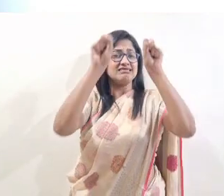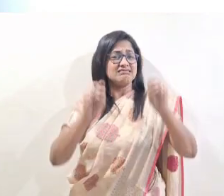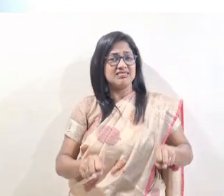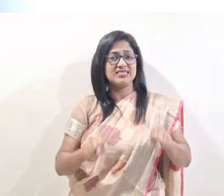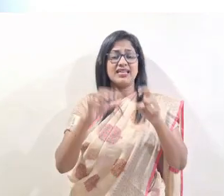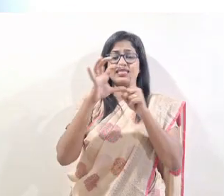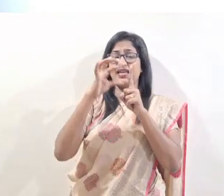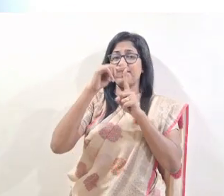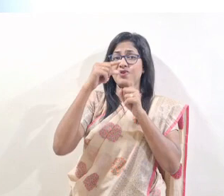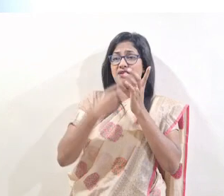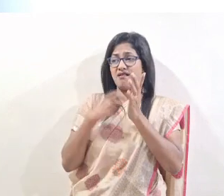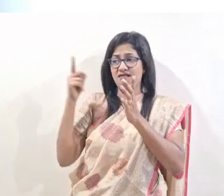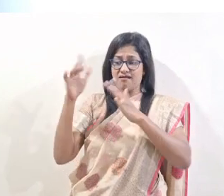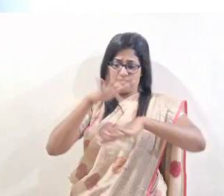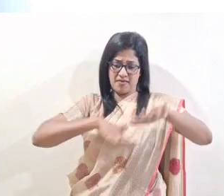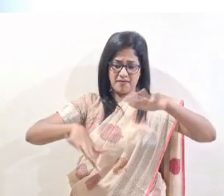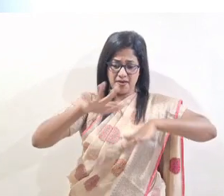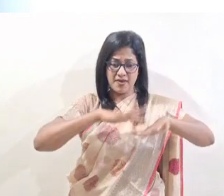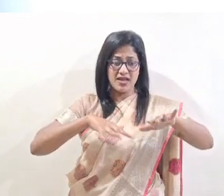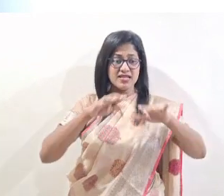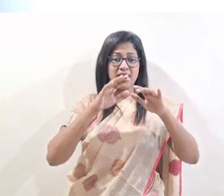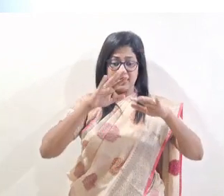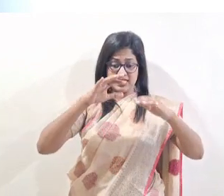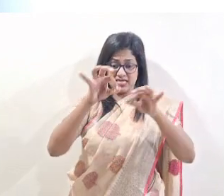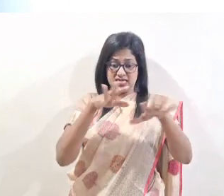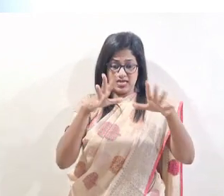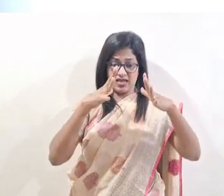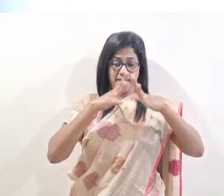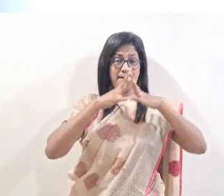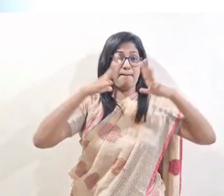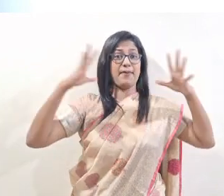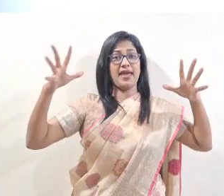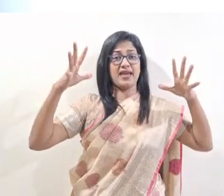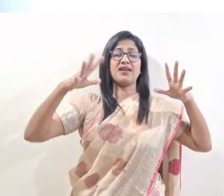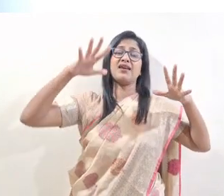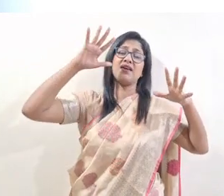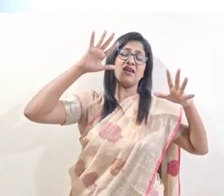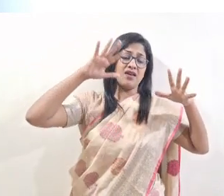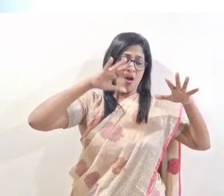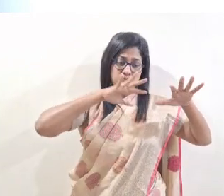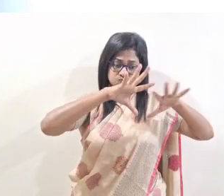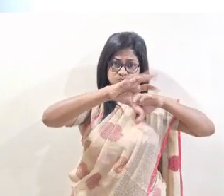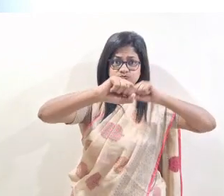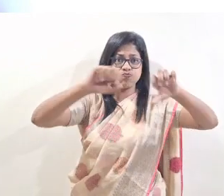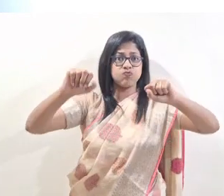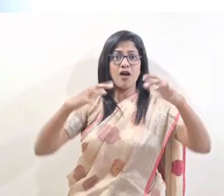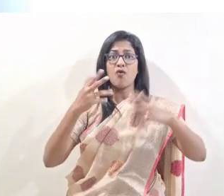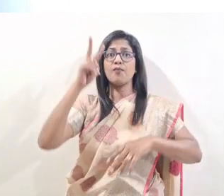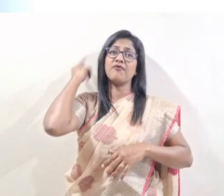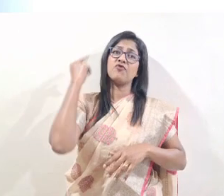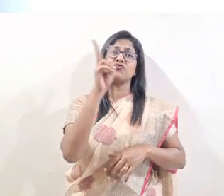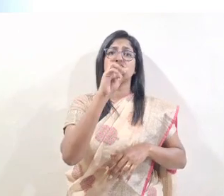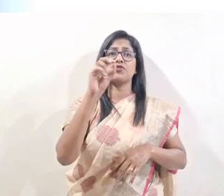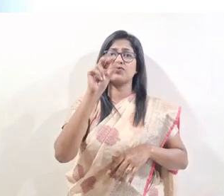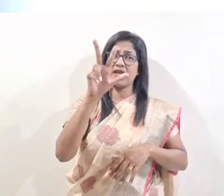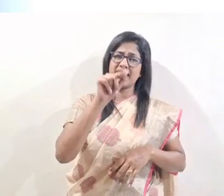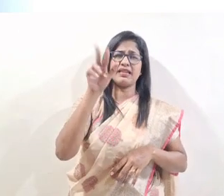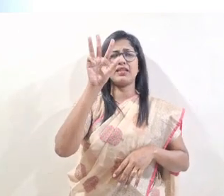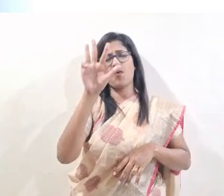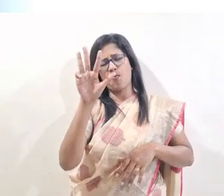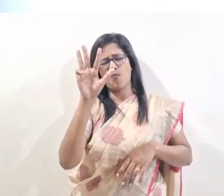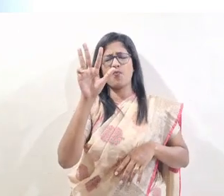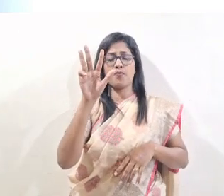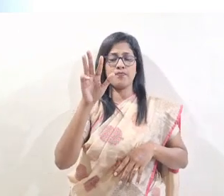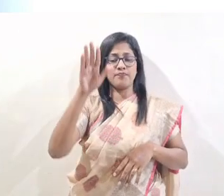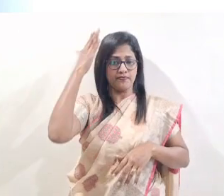the DPR stage itself, how to cover maximum of the city way back in 2008 and 9. And then the project award work was